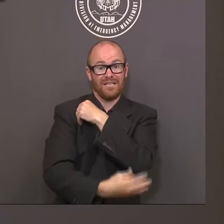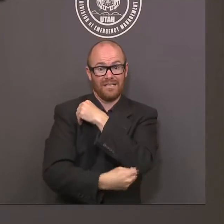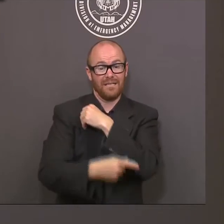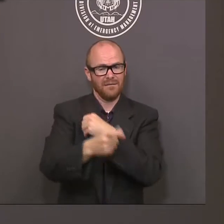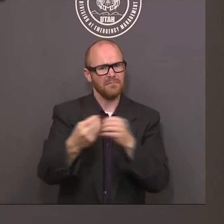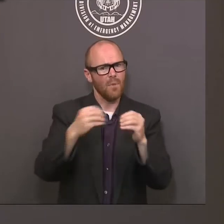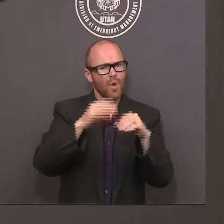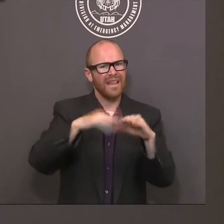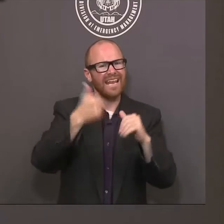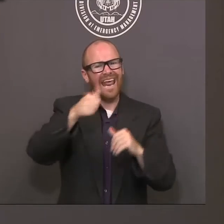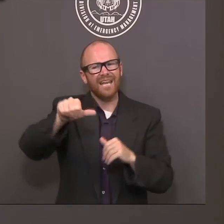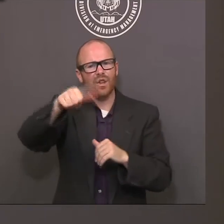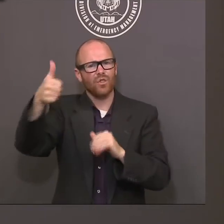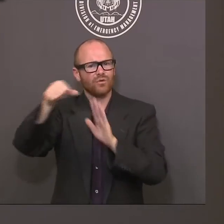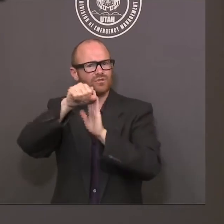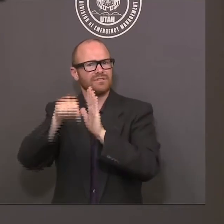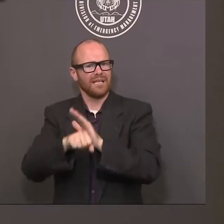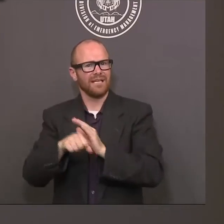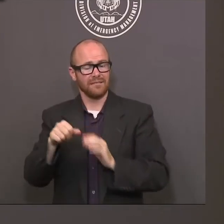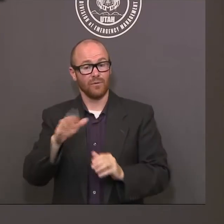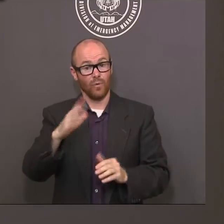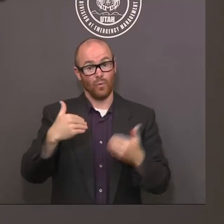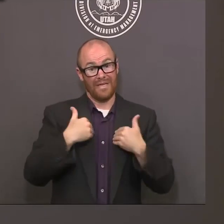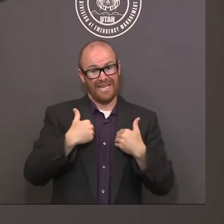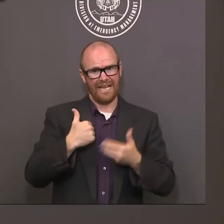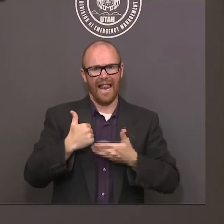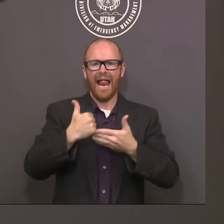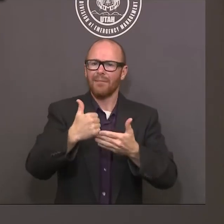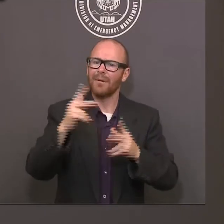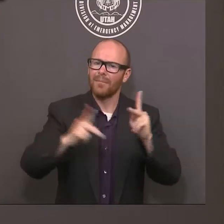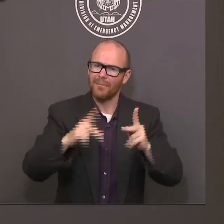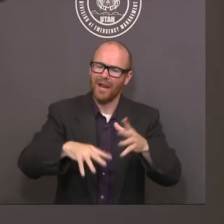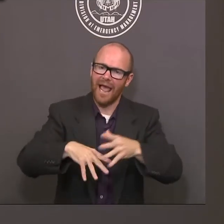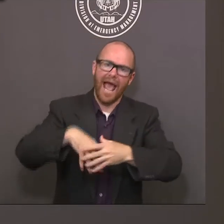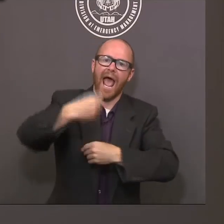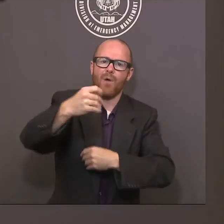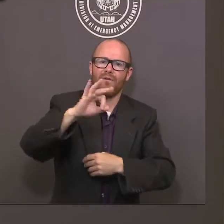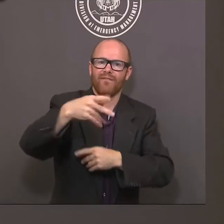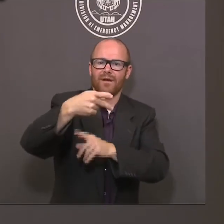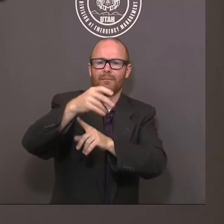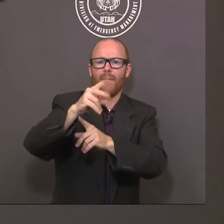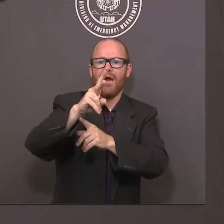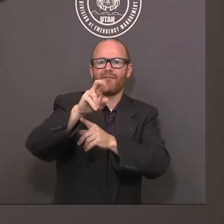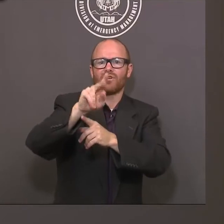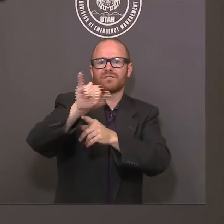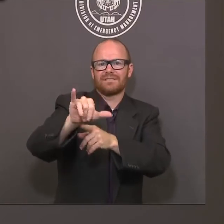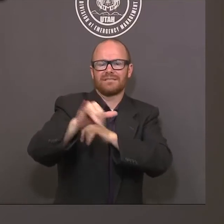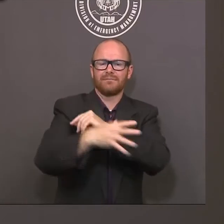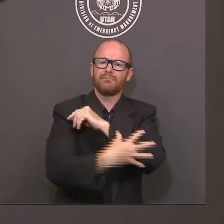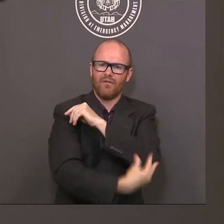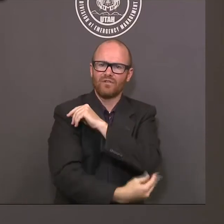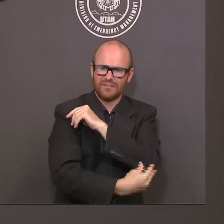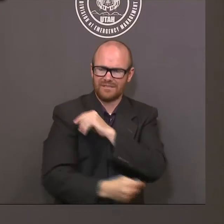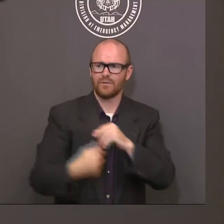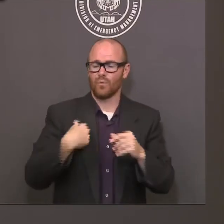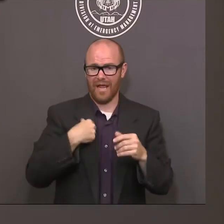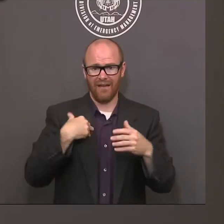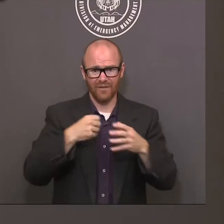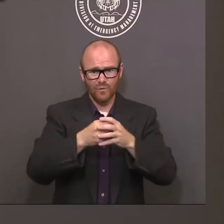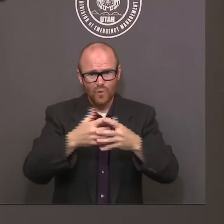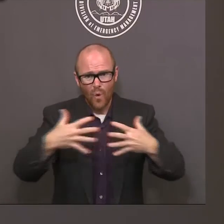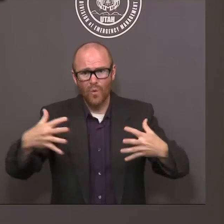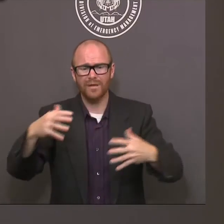in America? We've been very good at lifting people out of poverty. Growing and expanding the economy, giving job